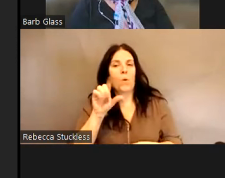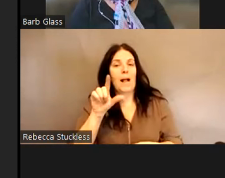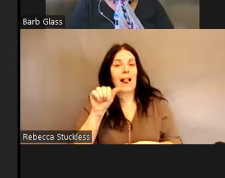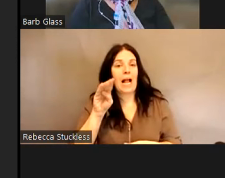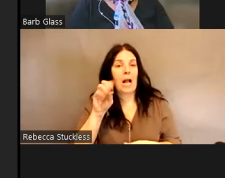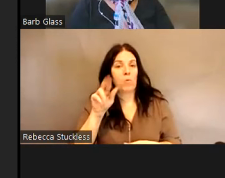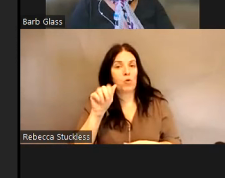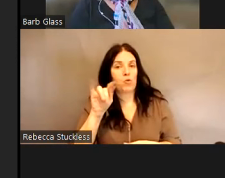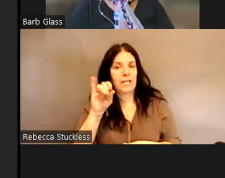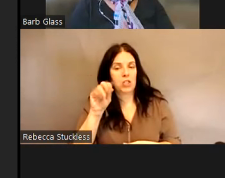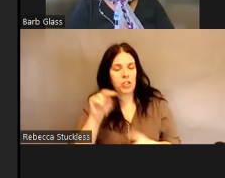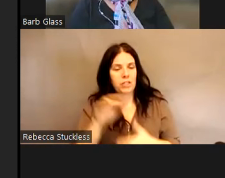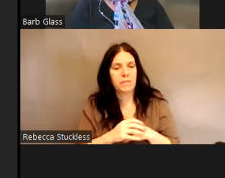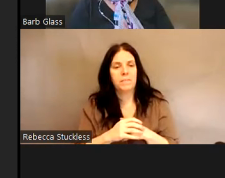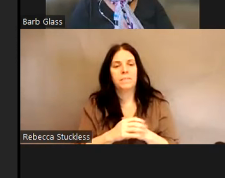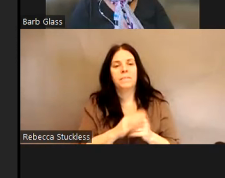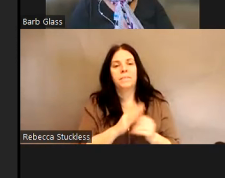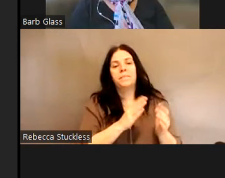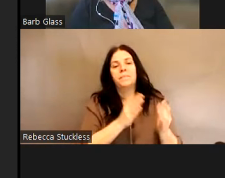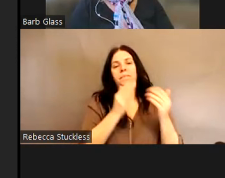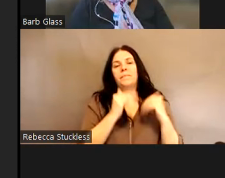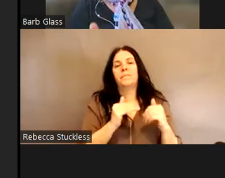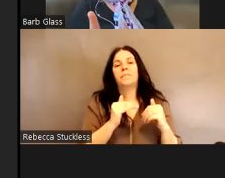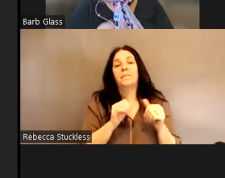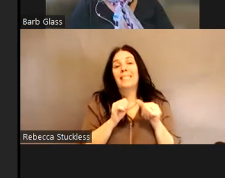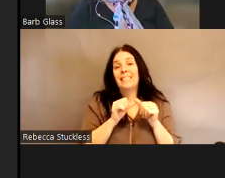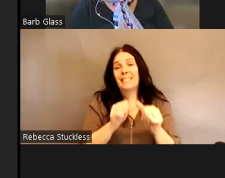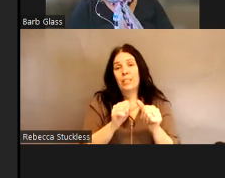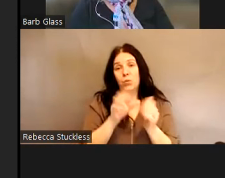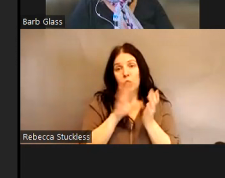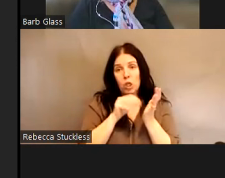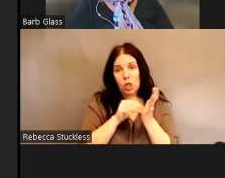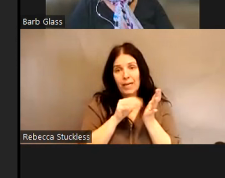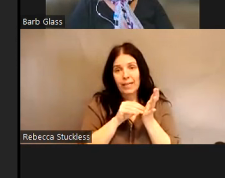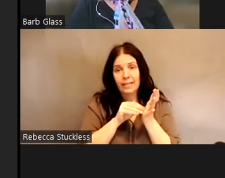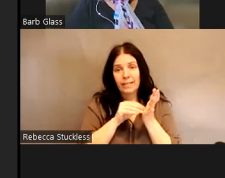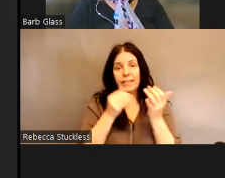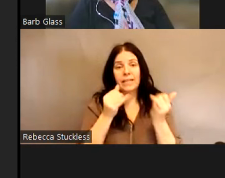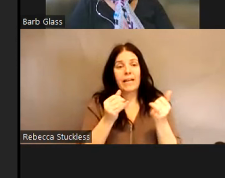Continuous learning has been renamed as adaptability, which I find quite interesting.